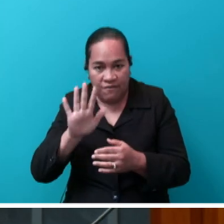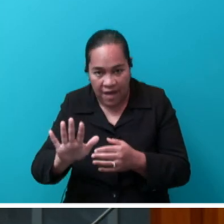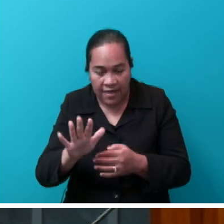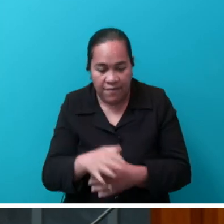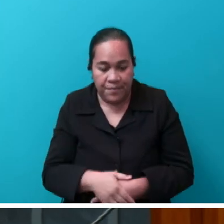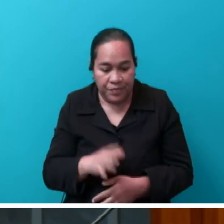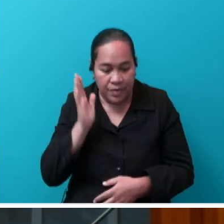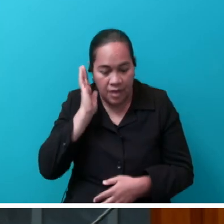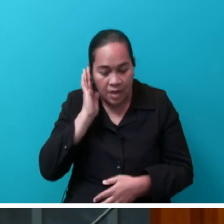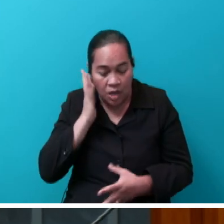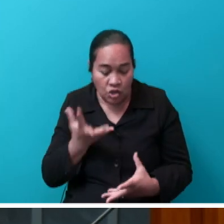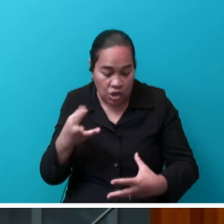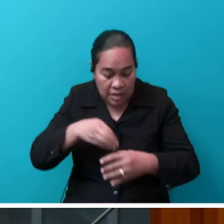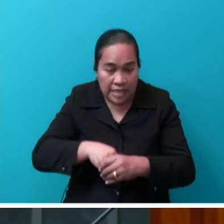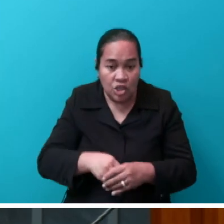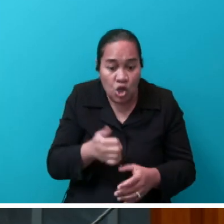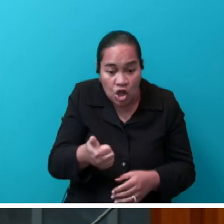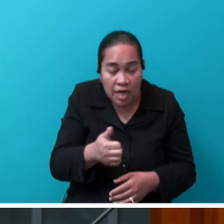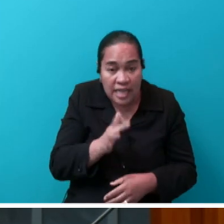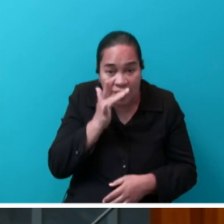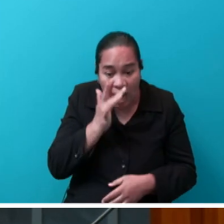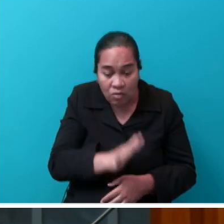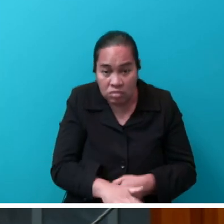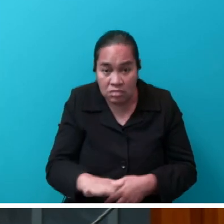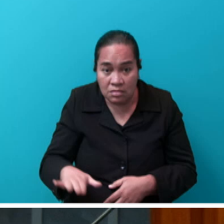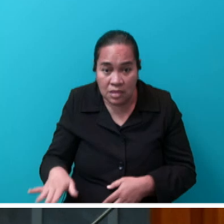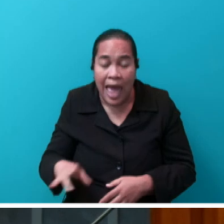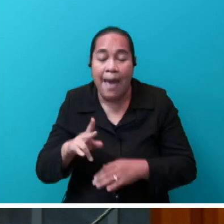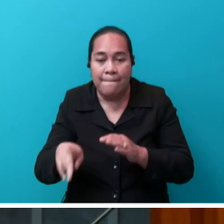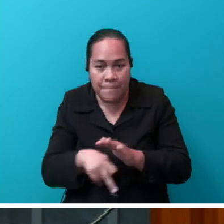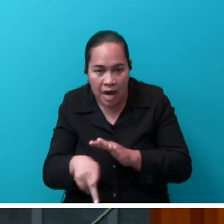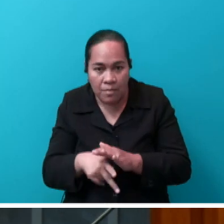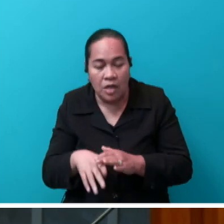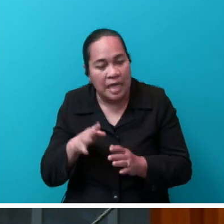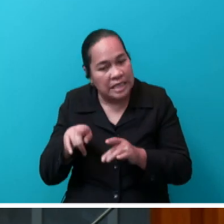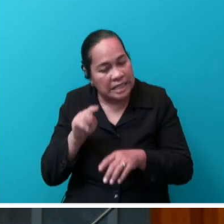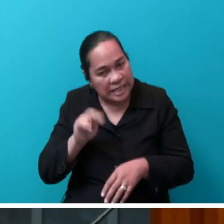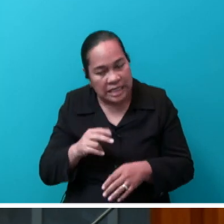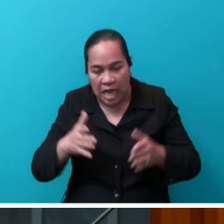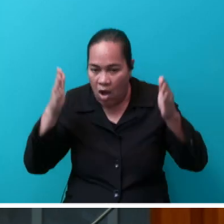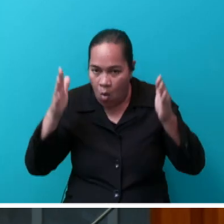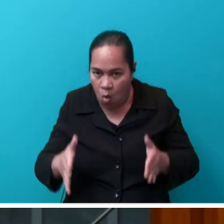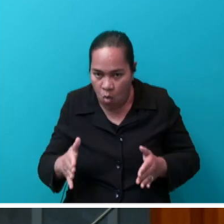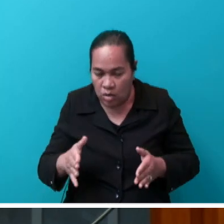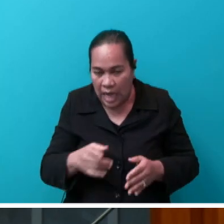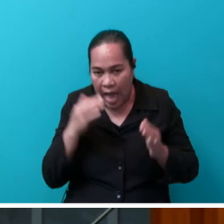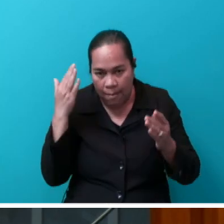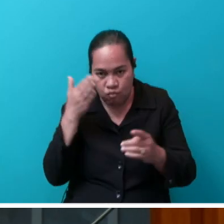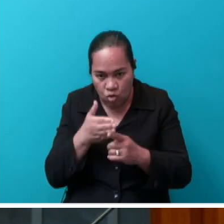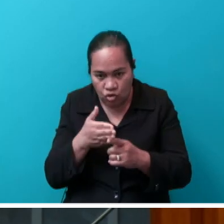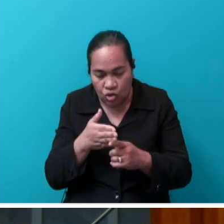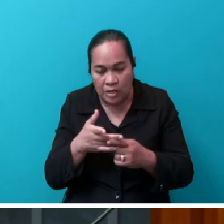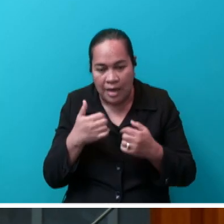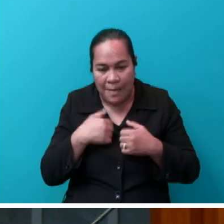TVET programs into early childhood education and primary education requires a holistic approach that balances practical